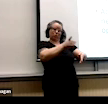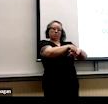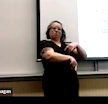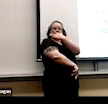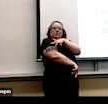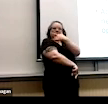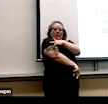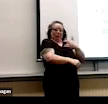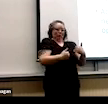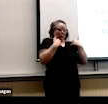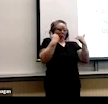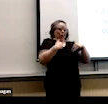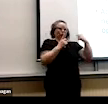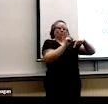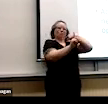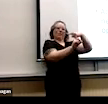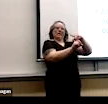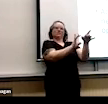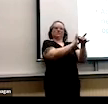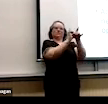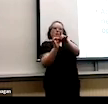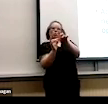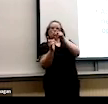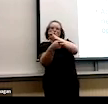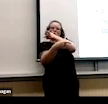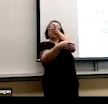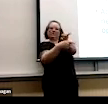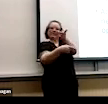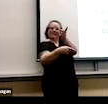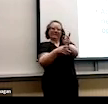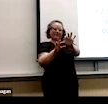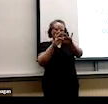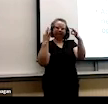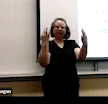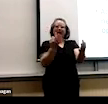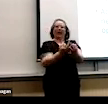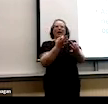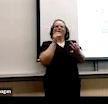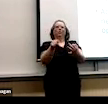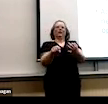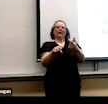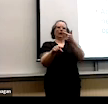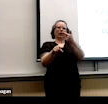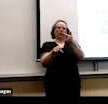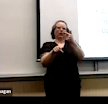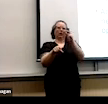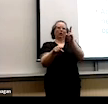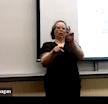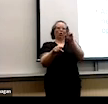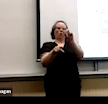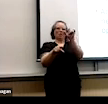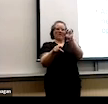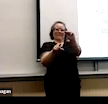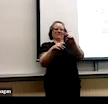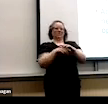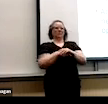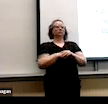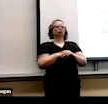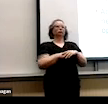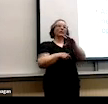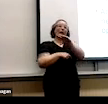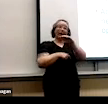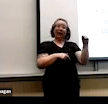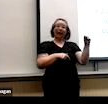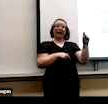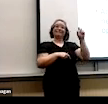Pediatrics should create a health transfer summary and or recommendations for management or surveillance and provide it to youth and to clinicians. This is in the CPS